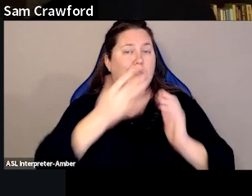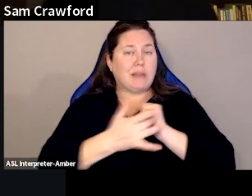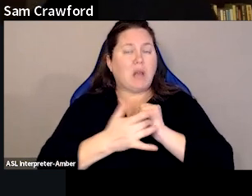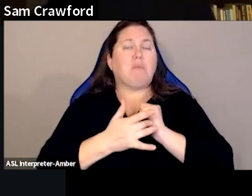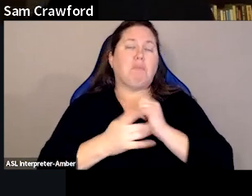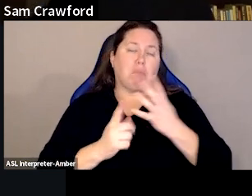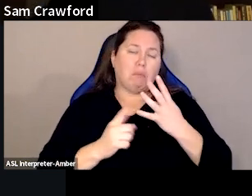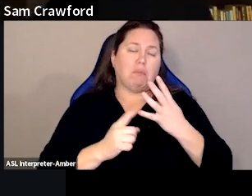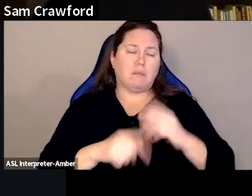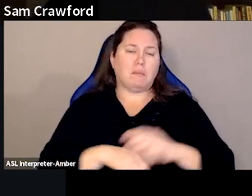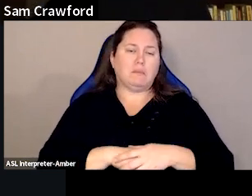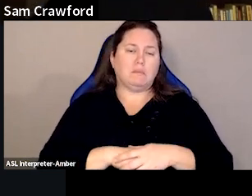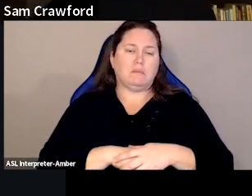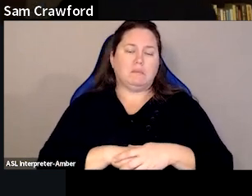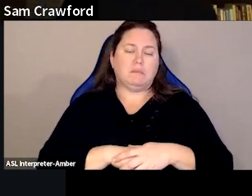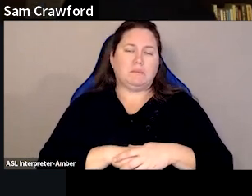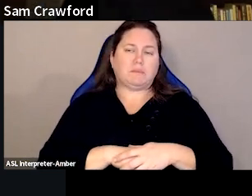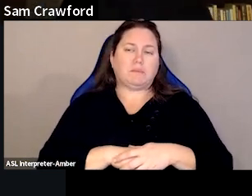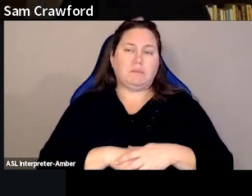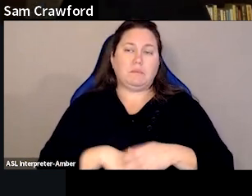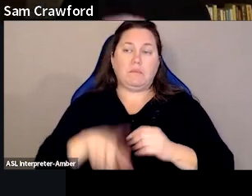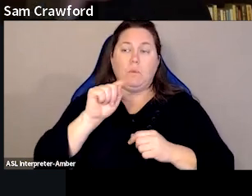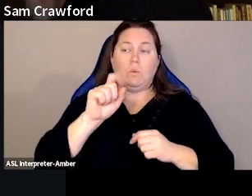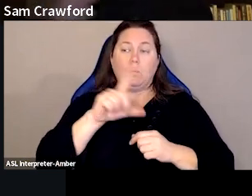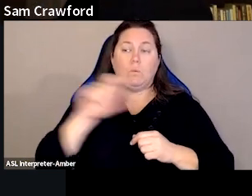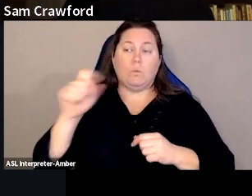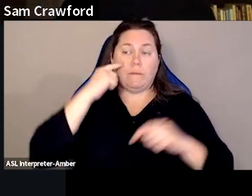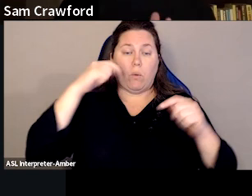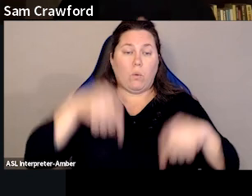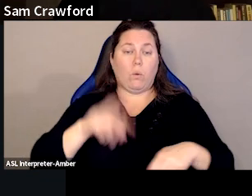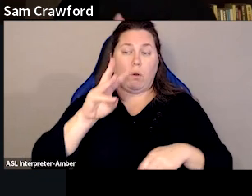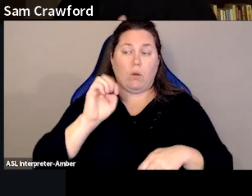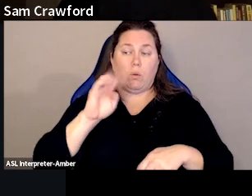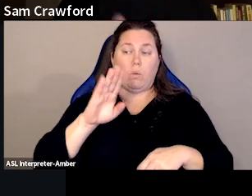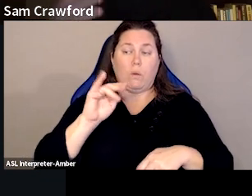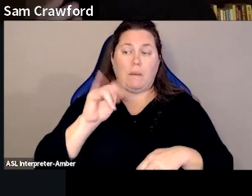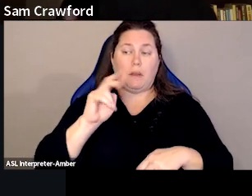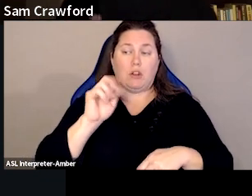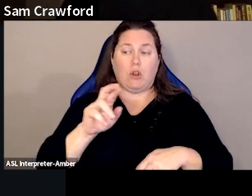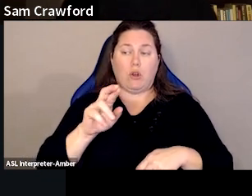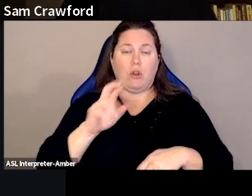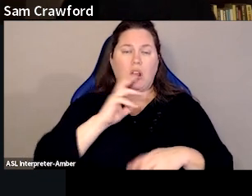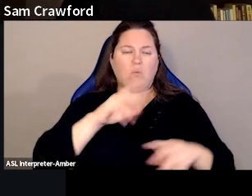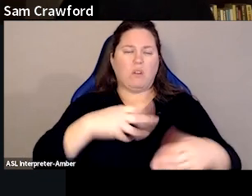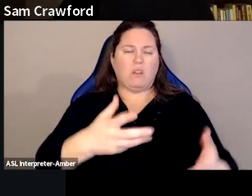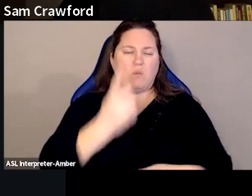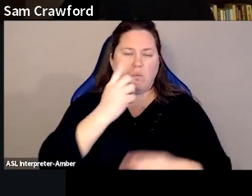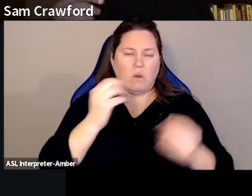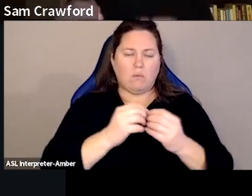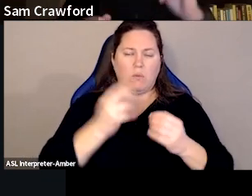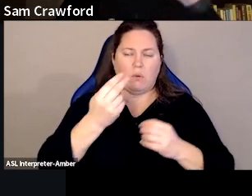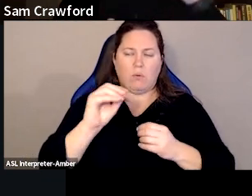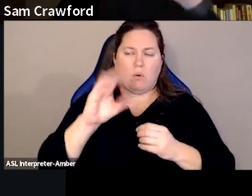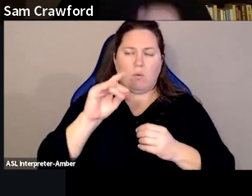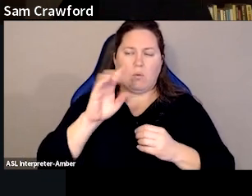And towards the end of the webinar, I'm also going to give you a ton more no-code tools that are going to help you.